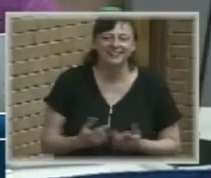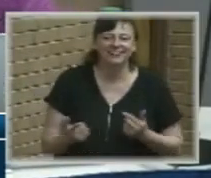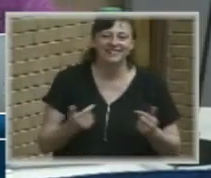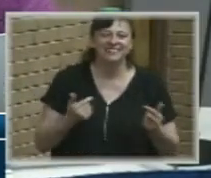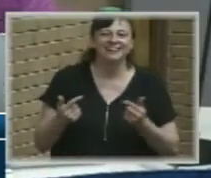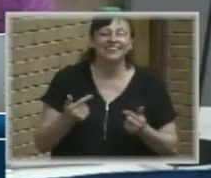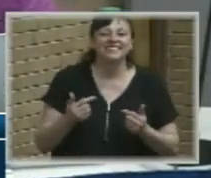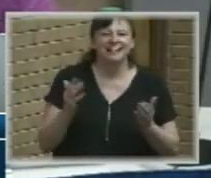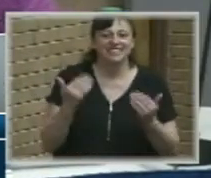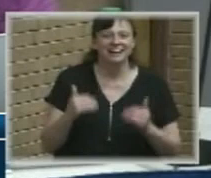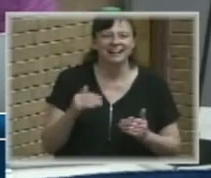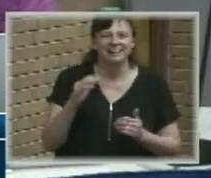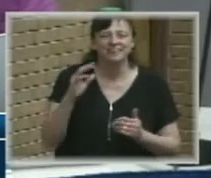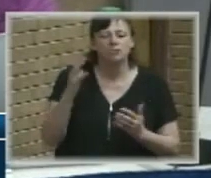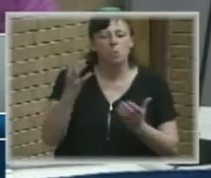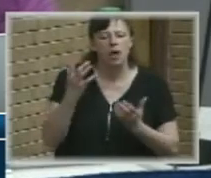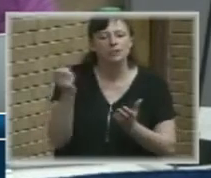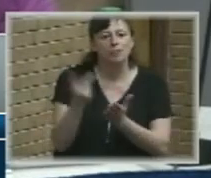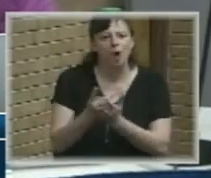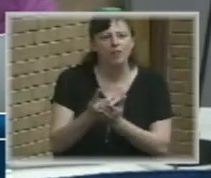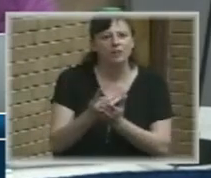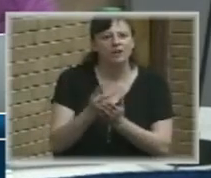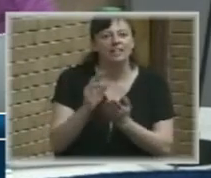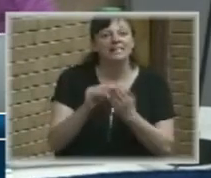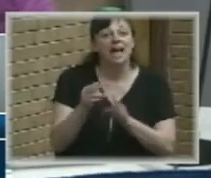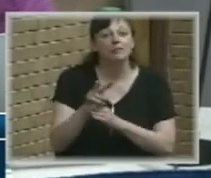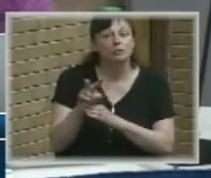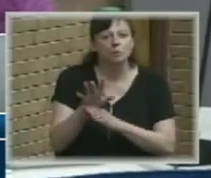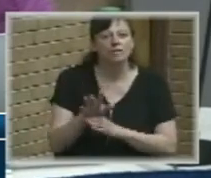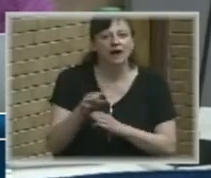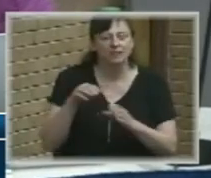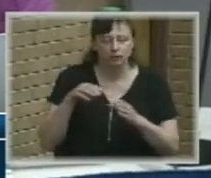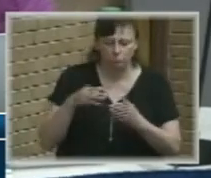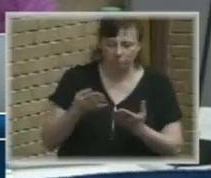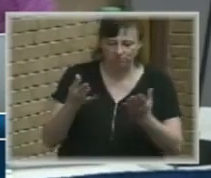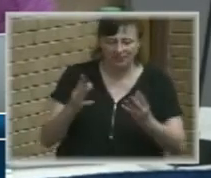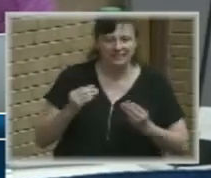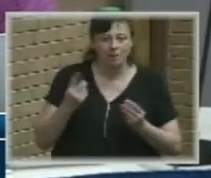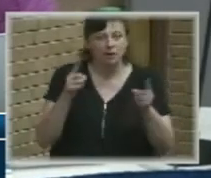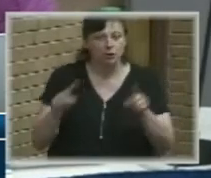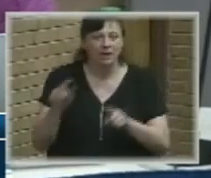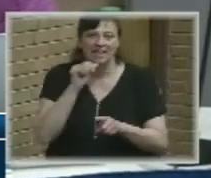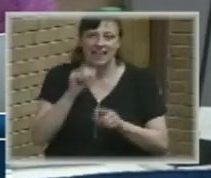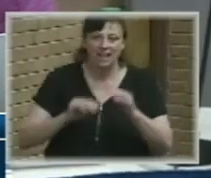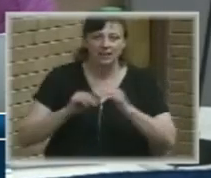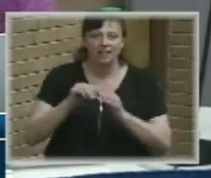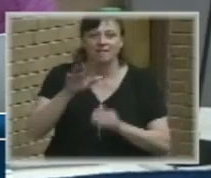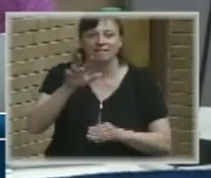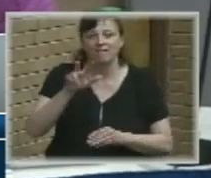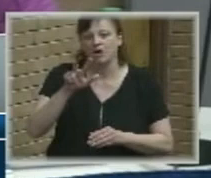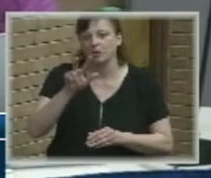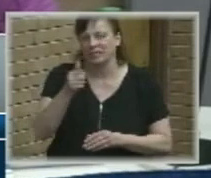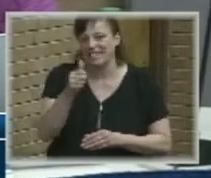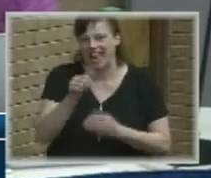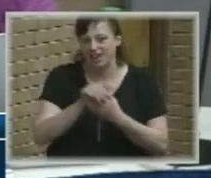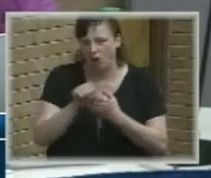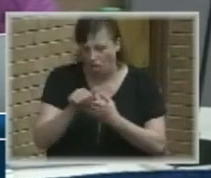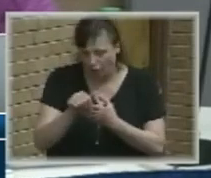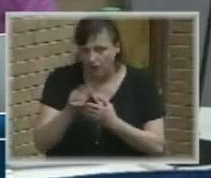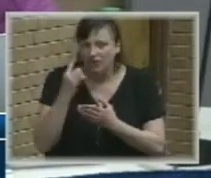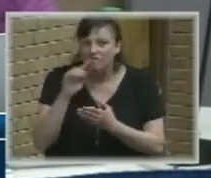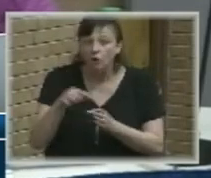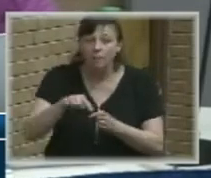The next matter seeks to authorize the supervisor to enter into an agreement in an amount not to exceed $510